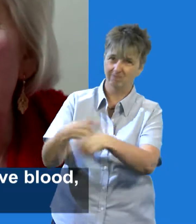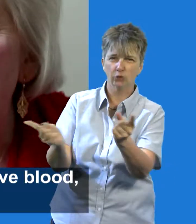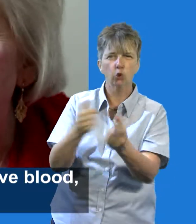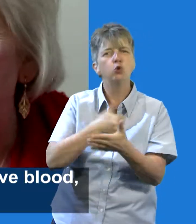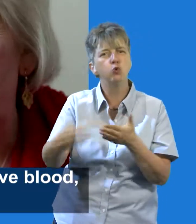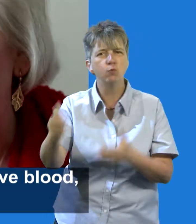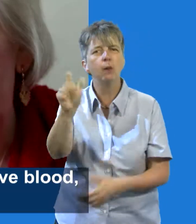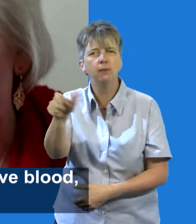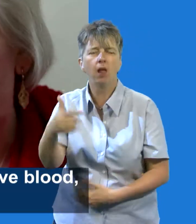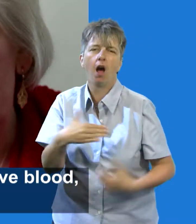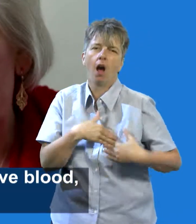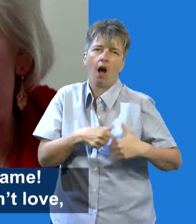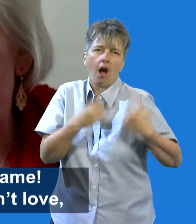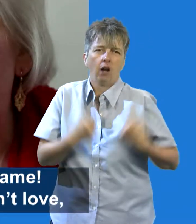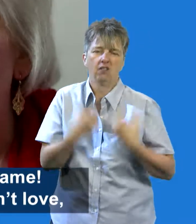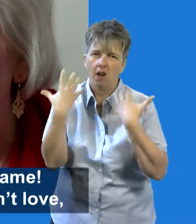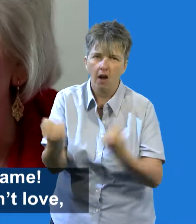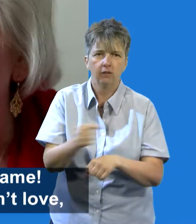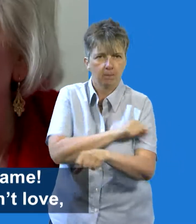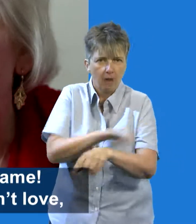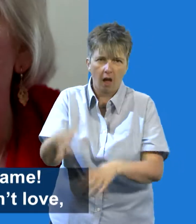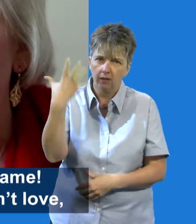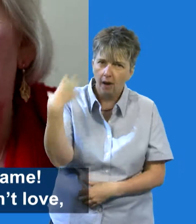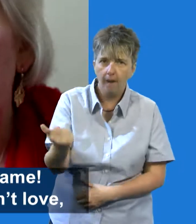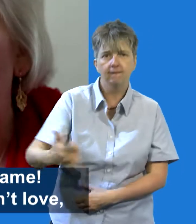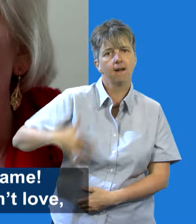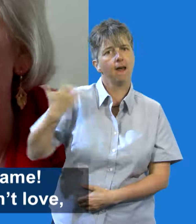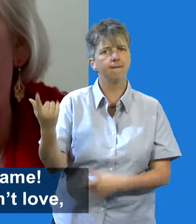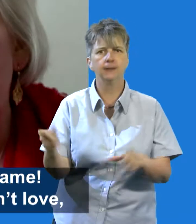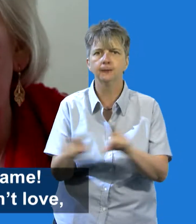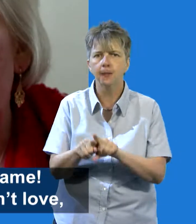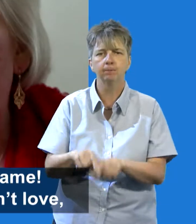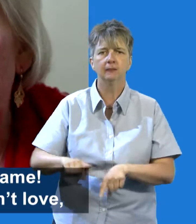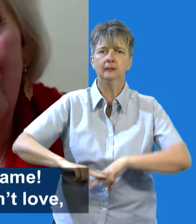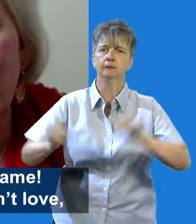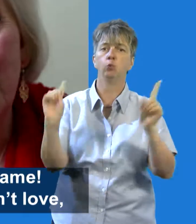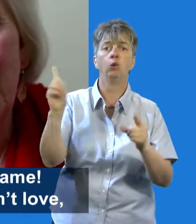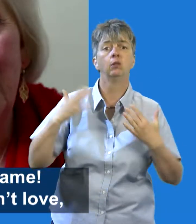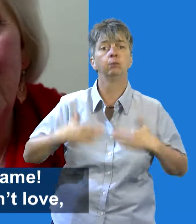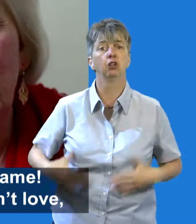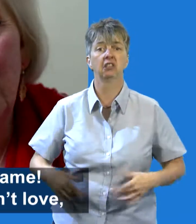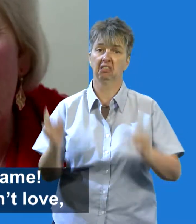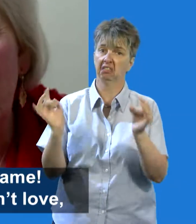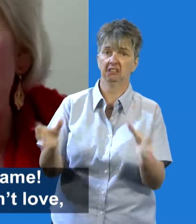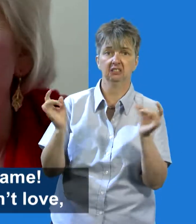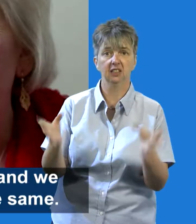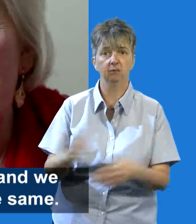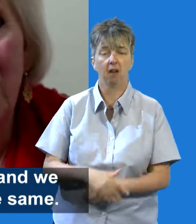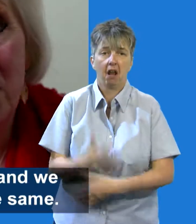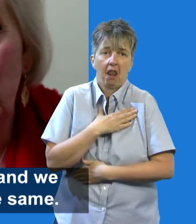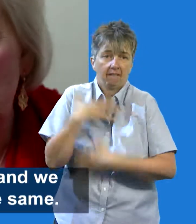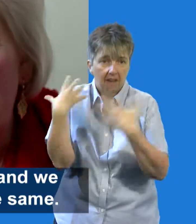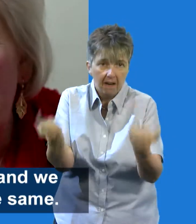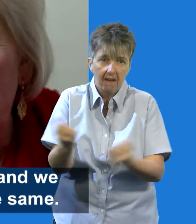blood, they live like us. Their bodies are just not the same. But that doesn't mean they don't love, they